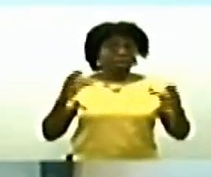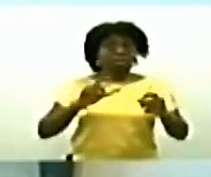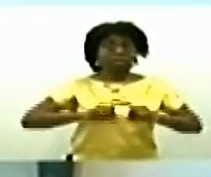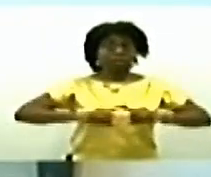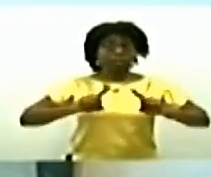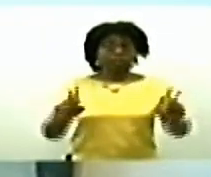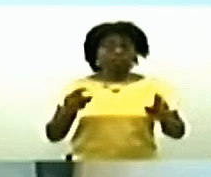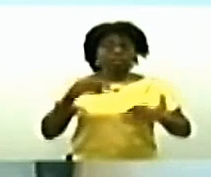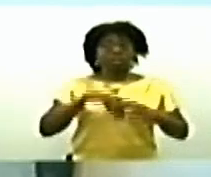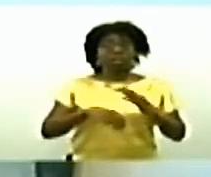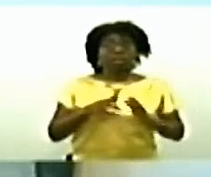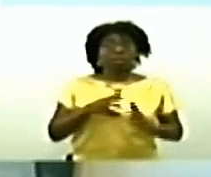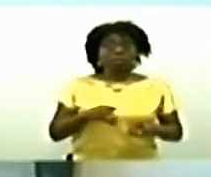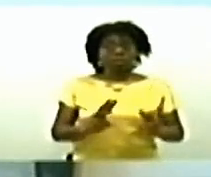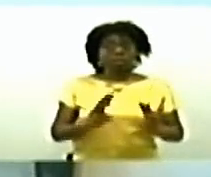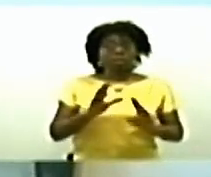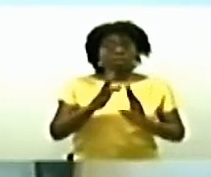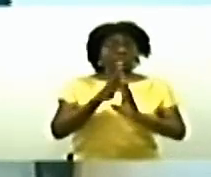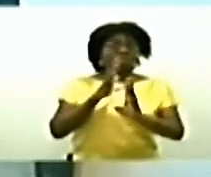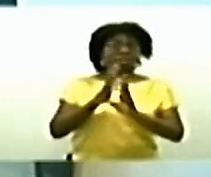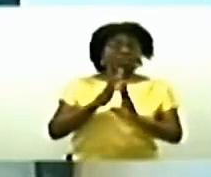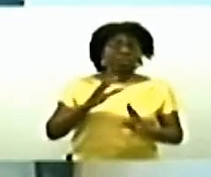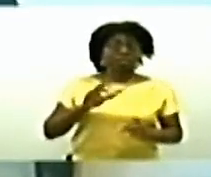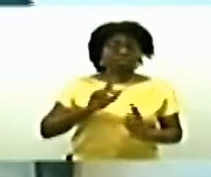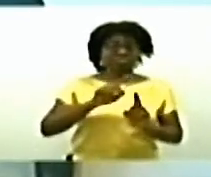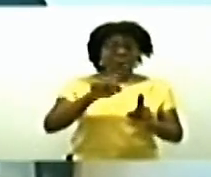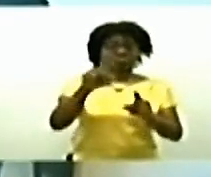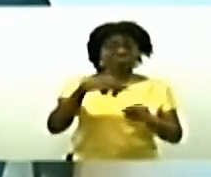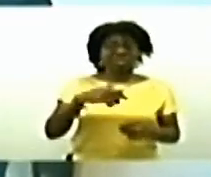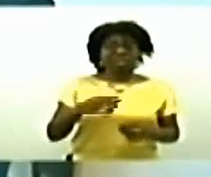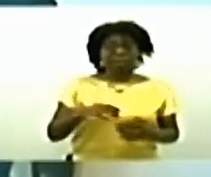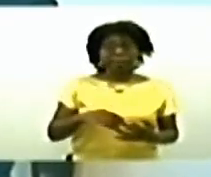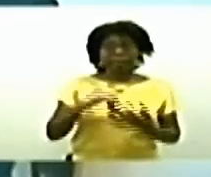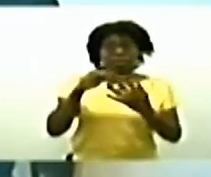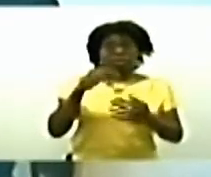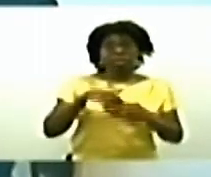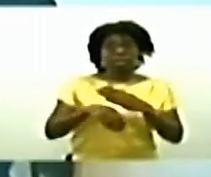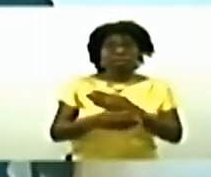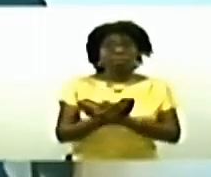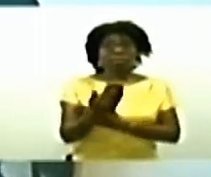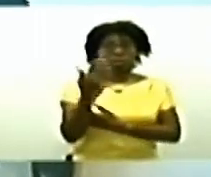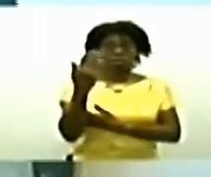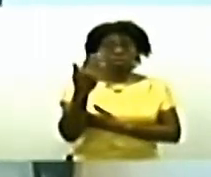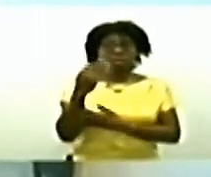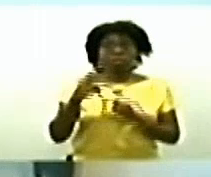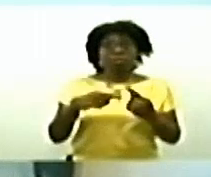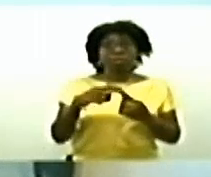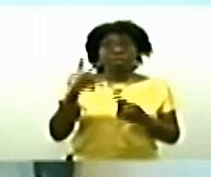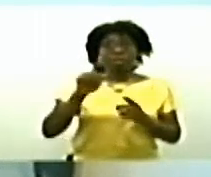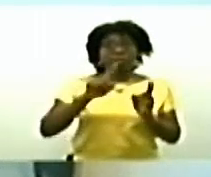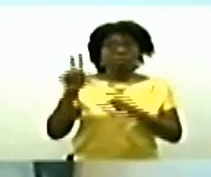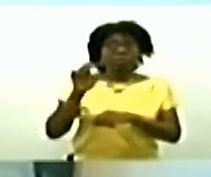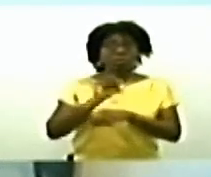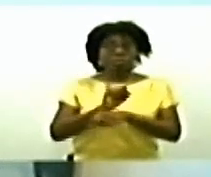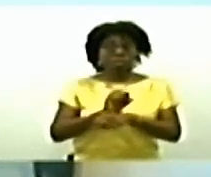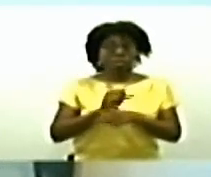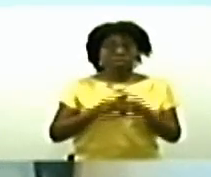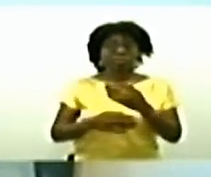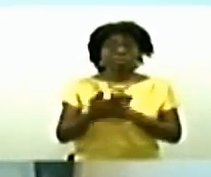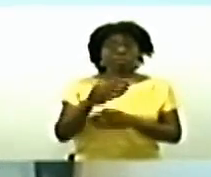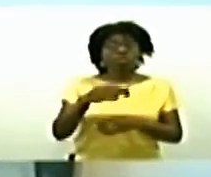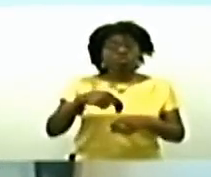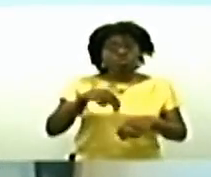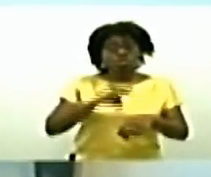way traffic flow, especially in the morning. Usually when I head to work, traffic is really,